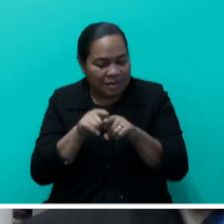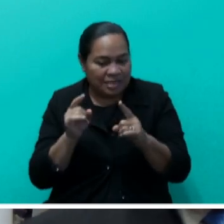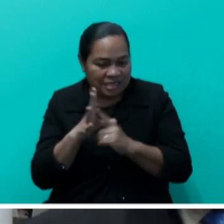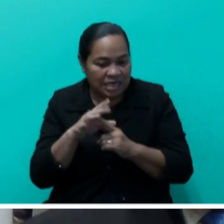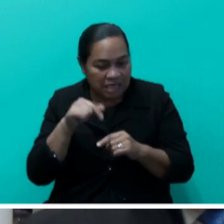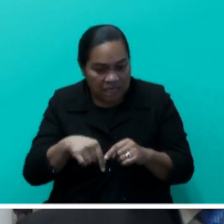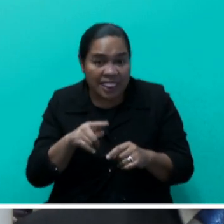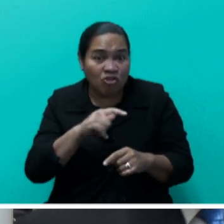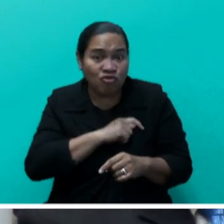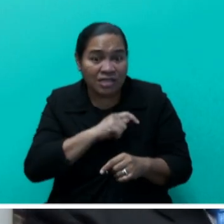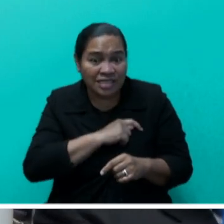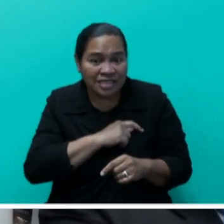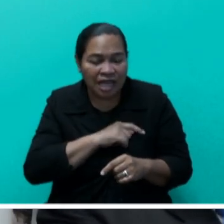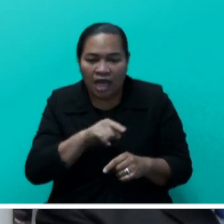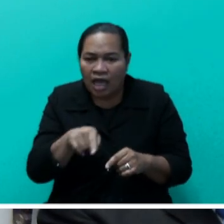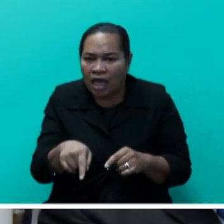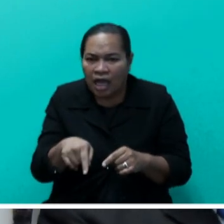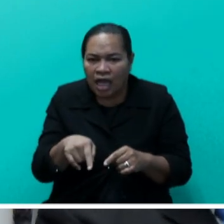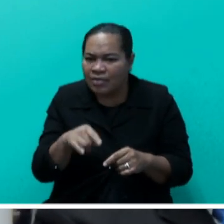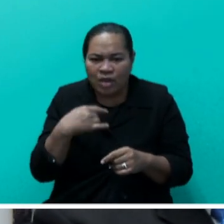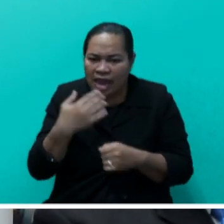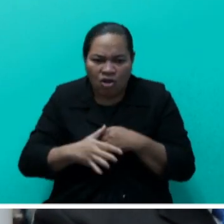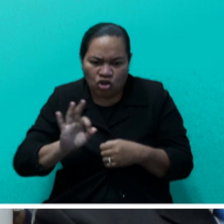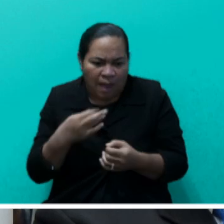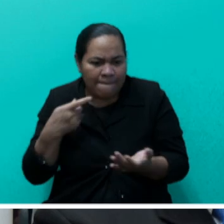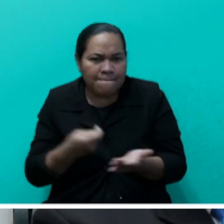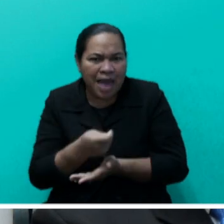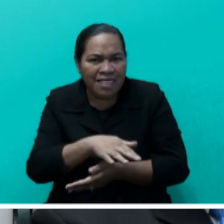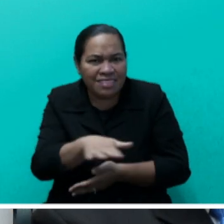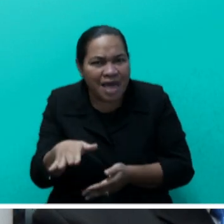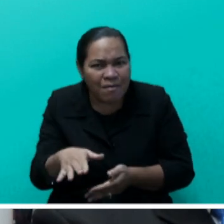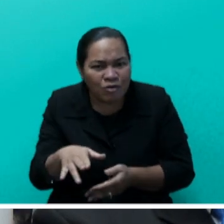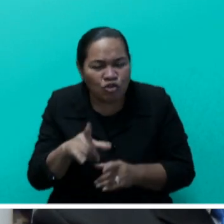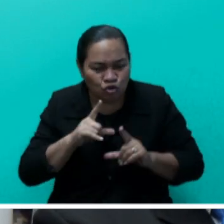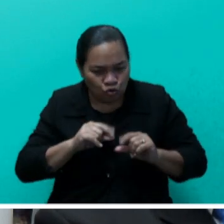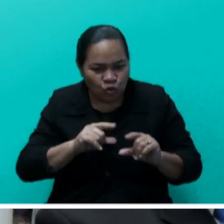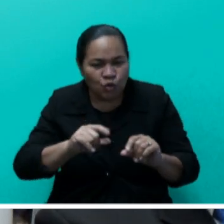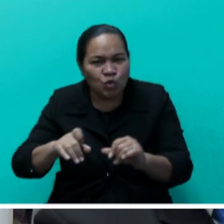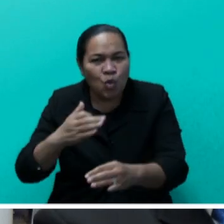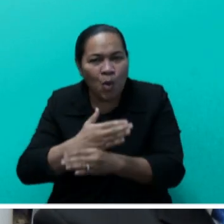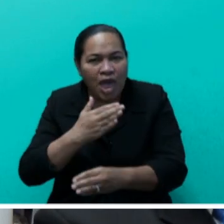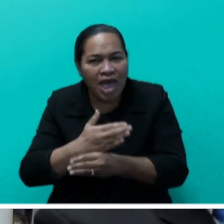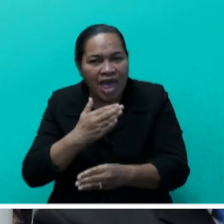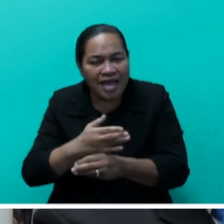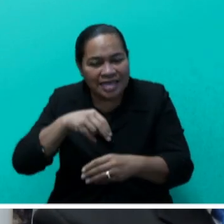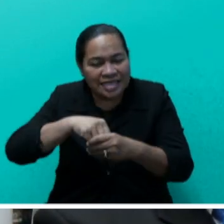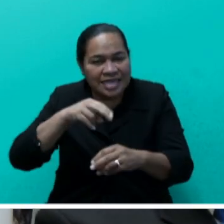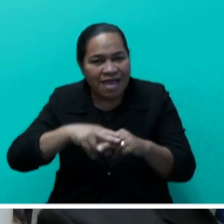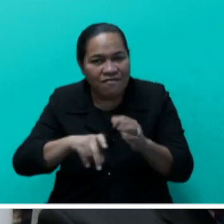trustees that have not been paid a single cent to actually carry out the work they've carried out, Honourable Speaker,